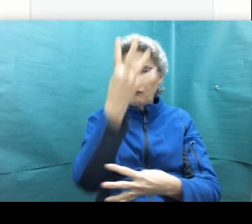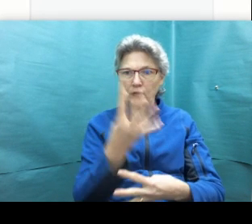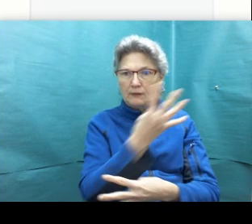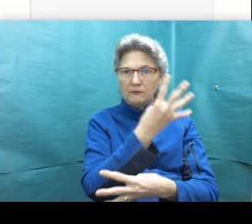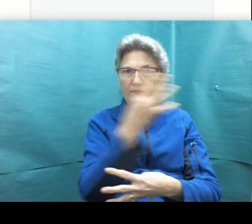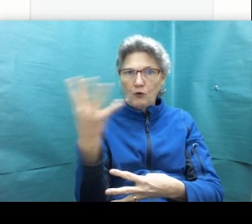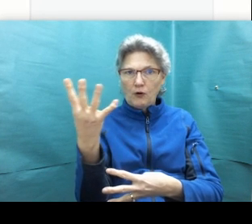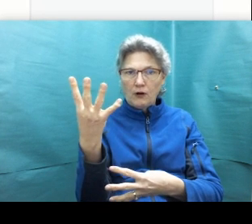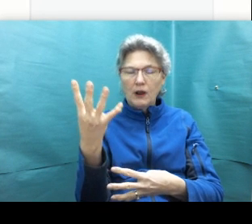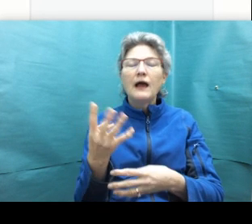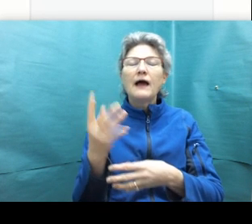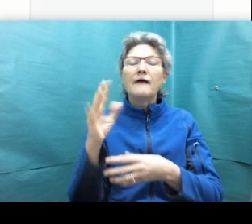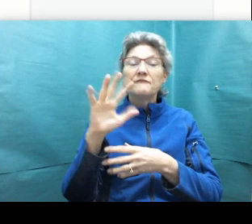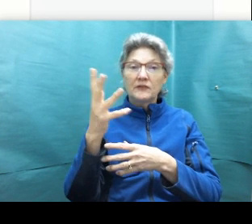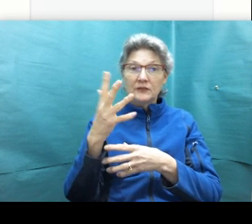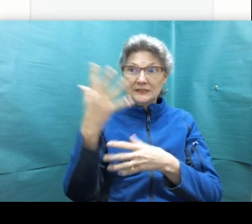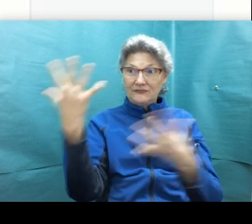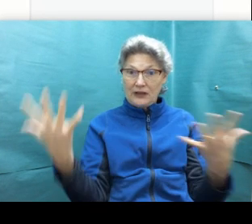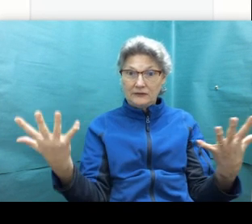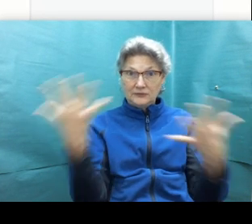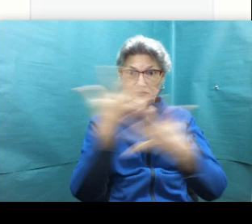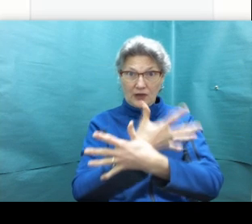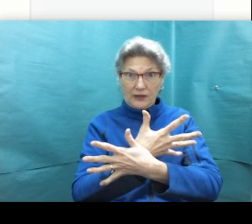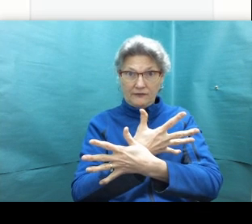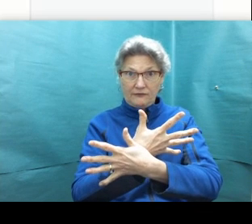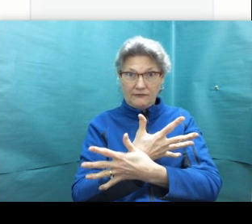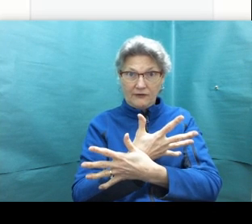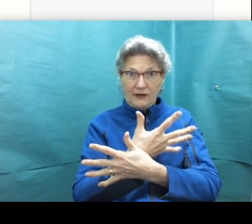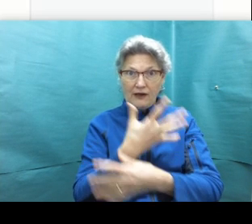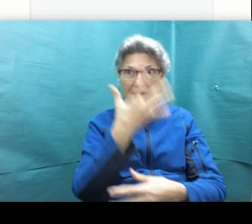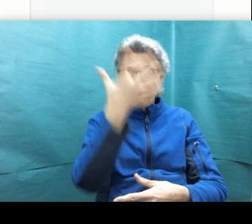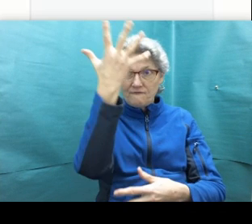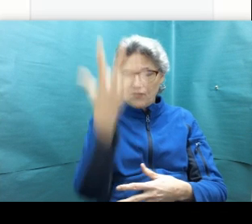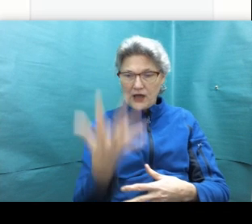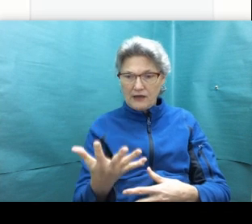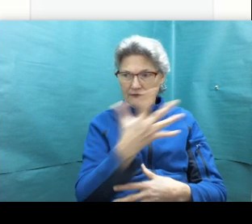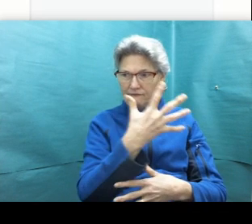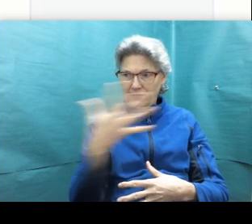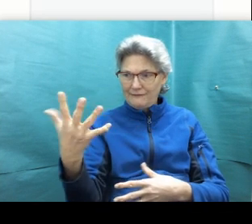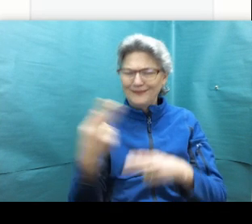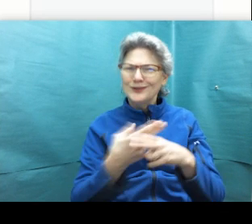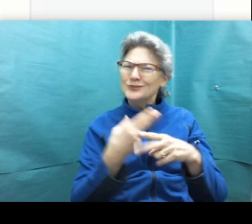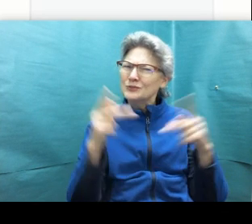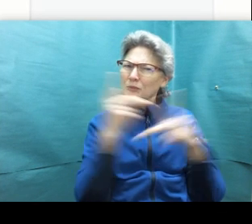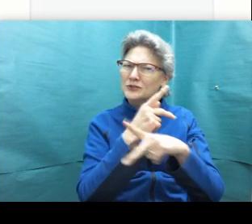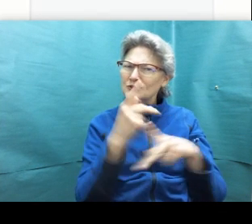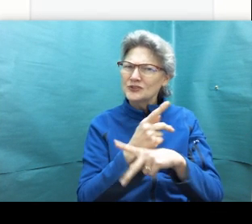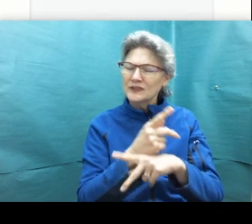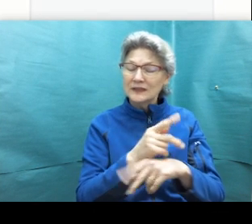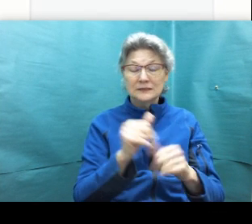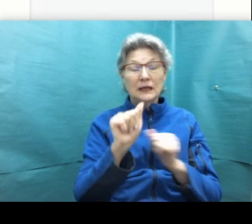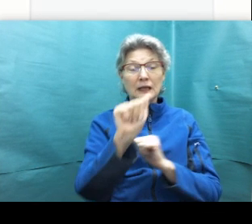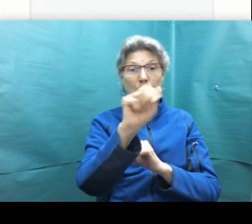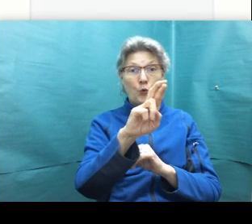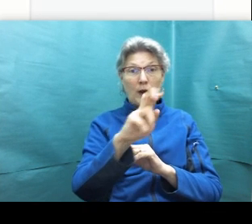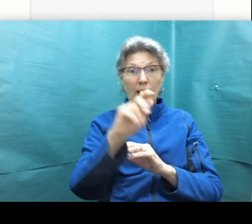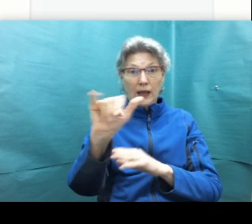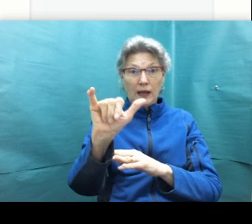5th figure is a 5 by 5. So I'm using multiplication because essentially this is an array, right? I